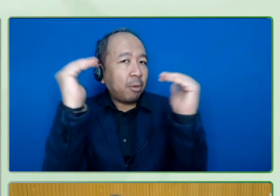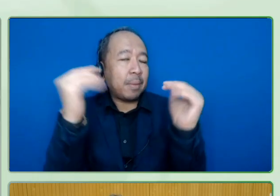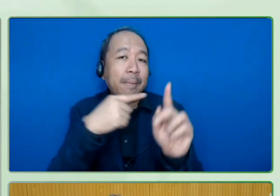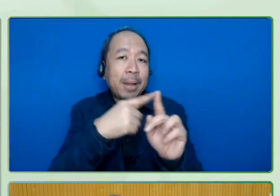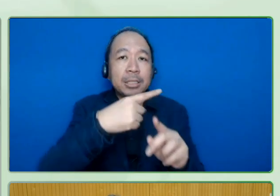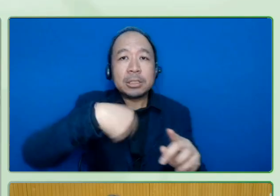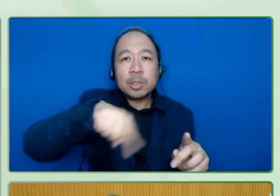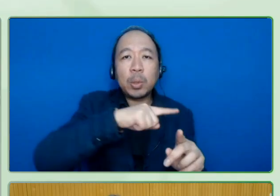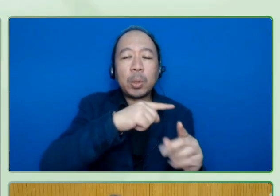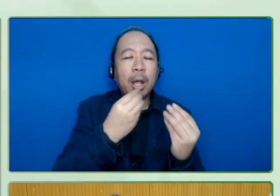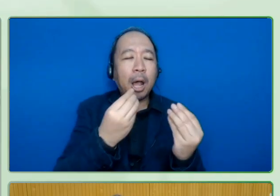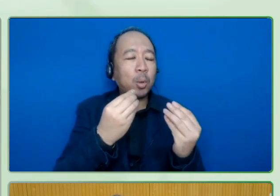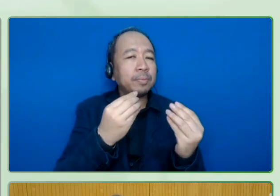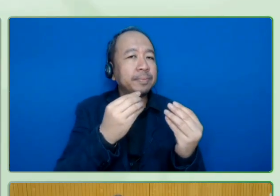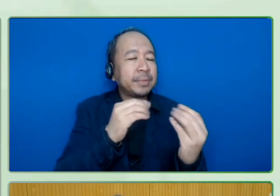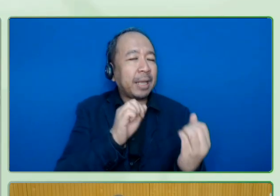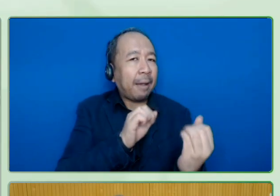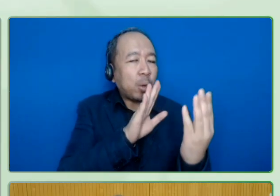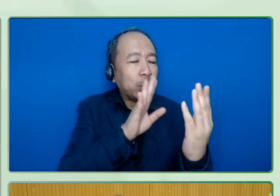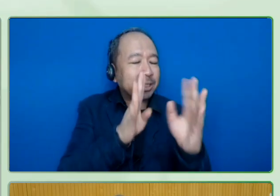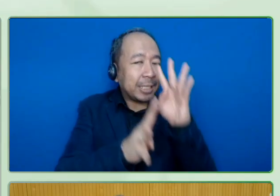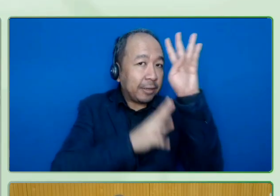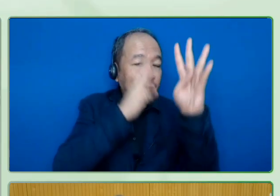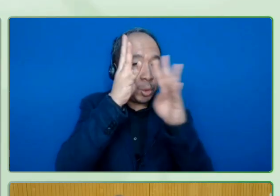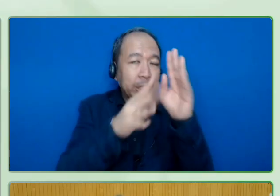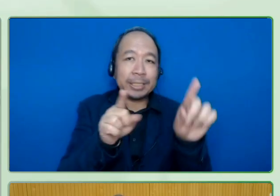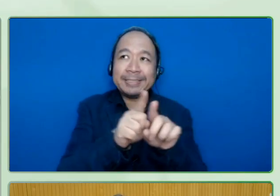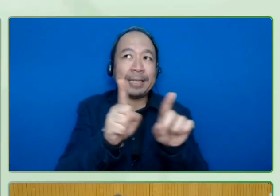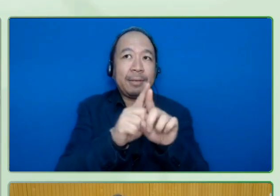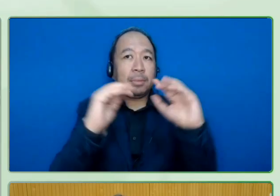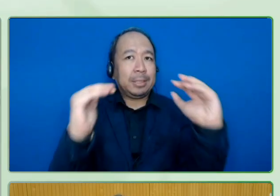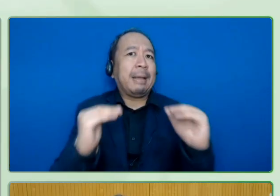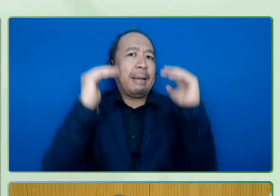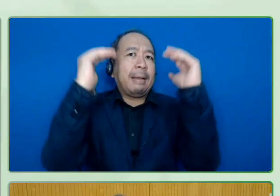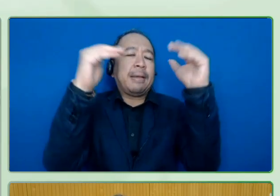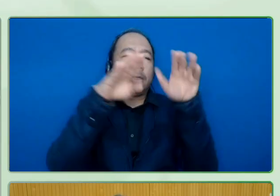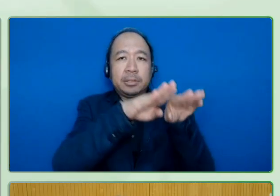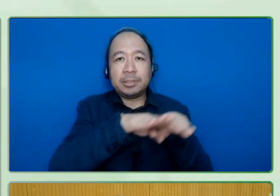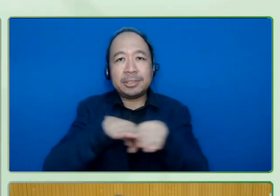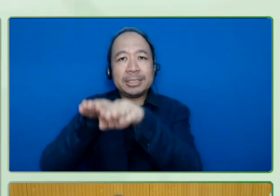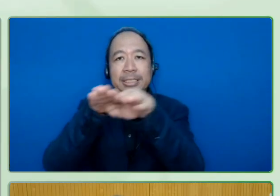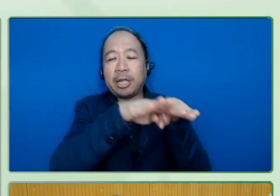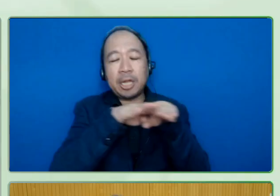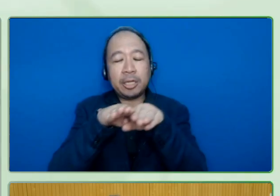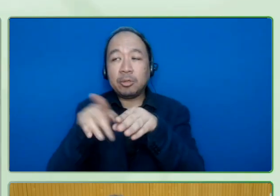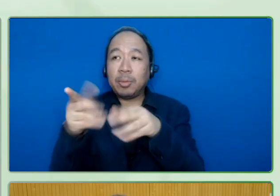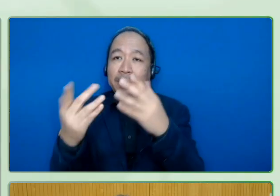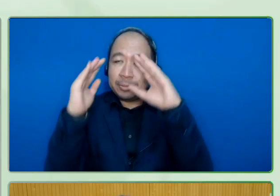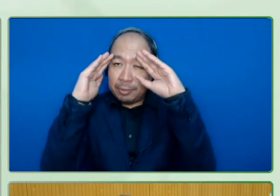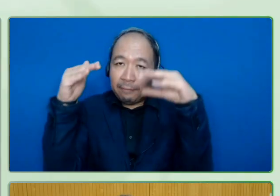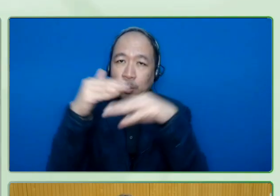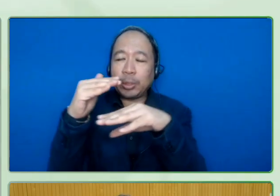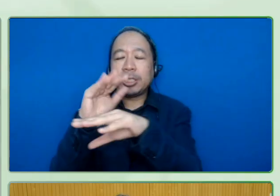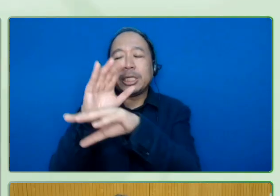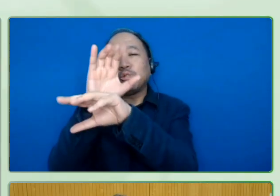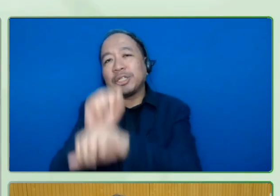this development process to the same high standards we would have if we were to develop a traditional in-person